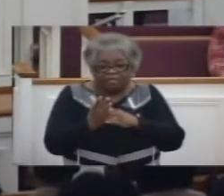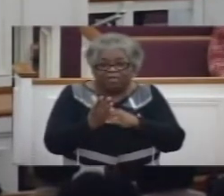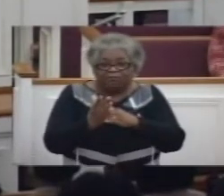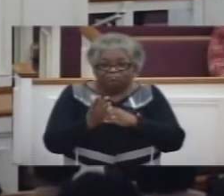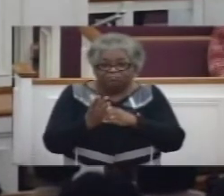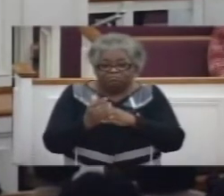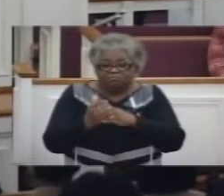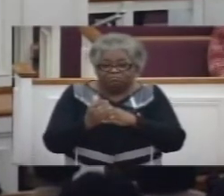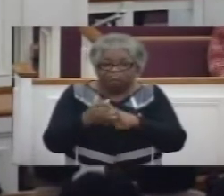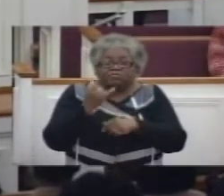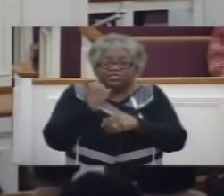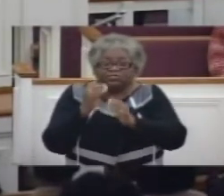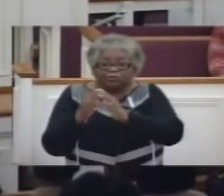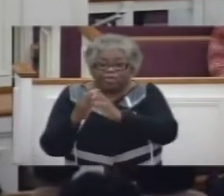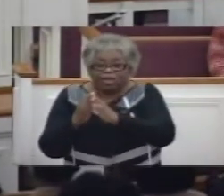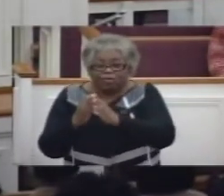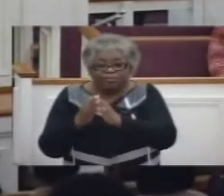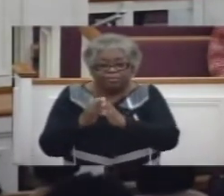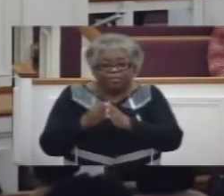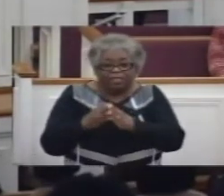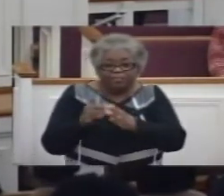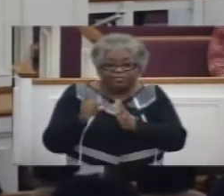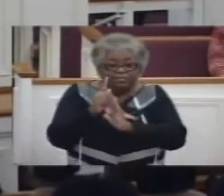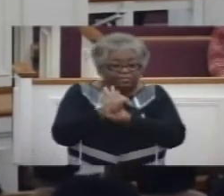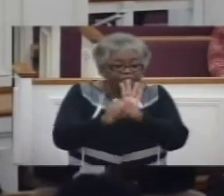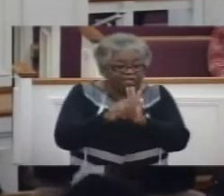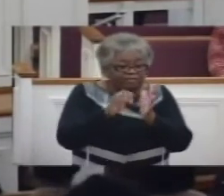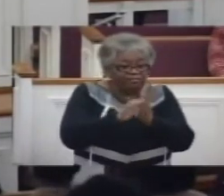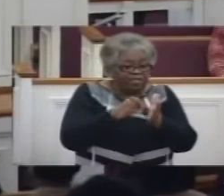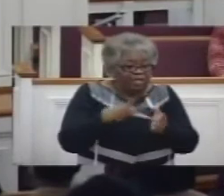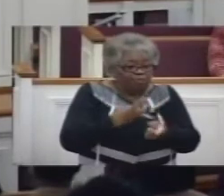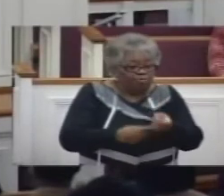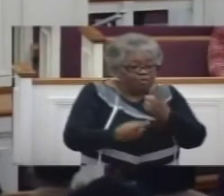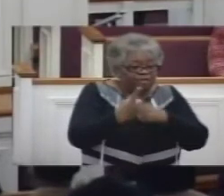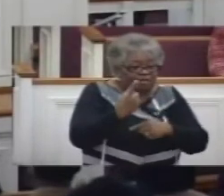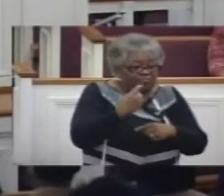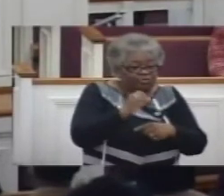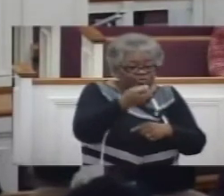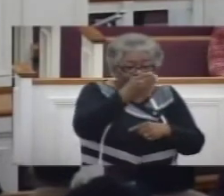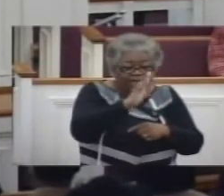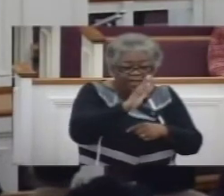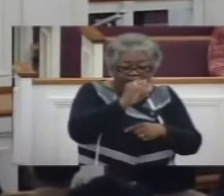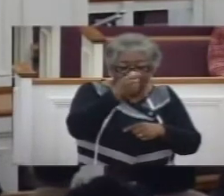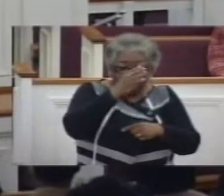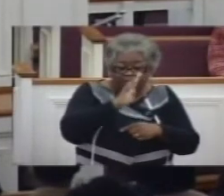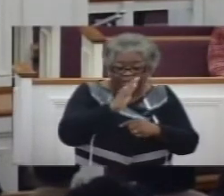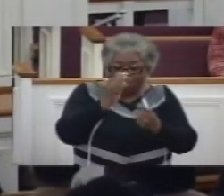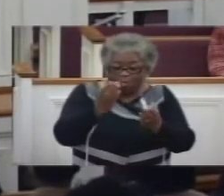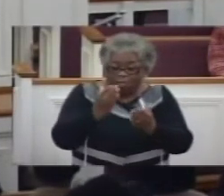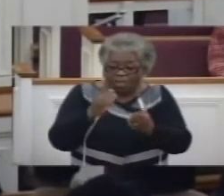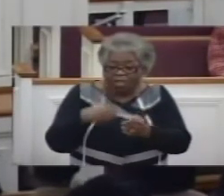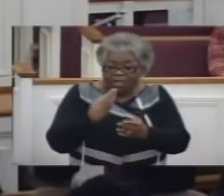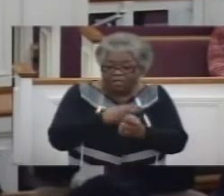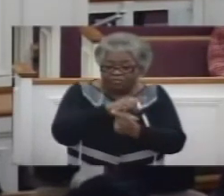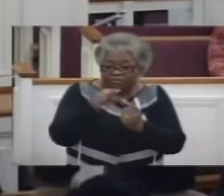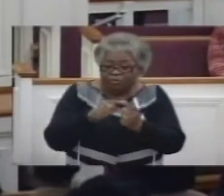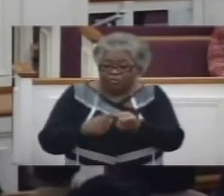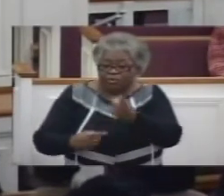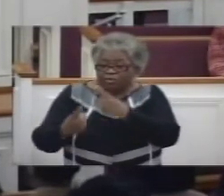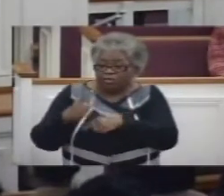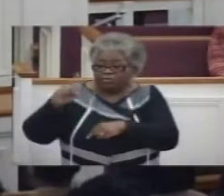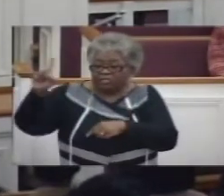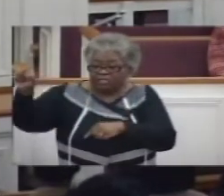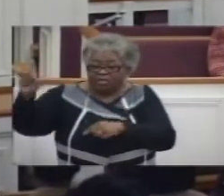Just had a revelation, church. There are times when you come to God. God wants you when you come to